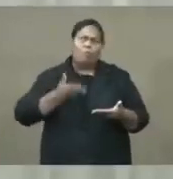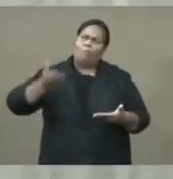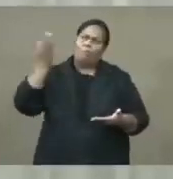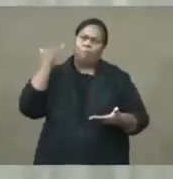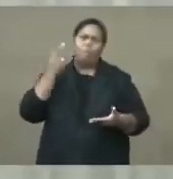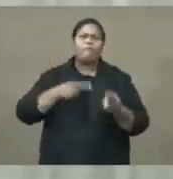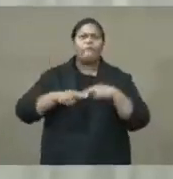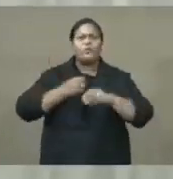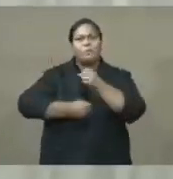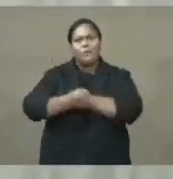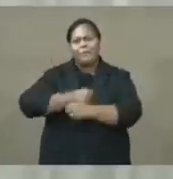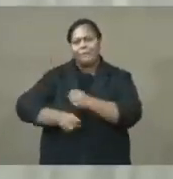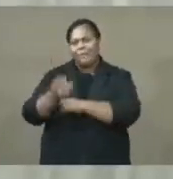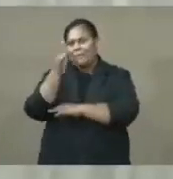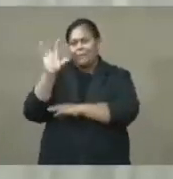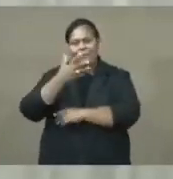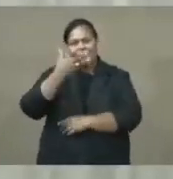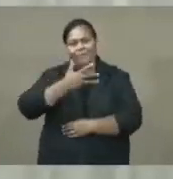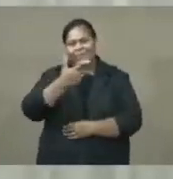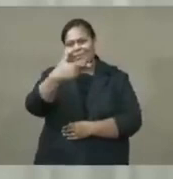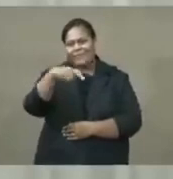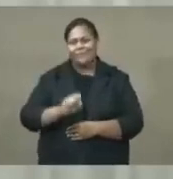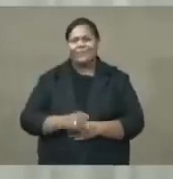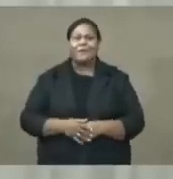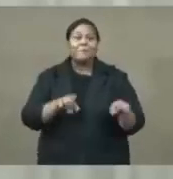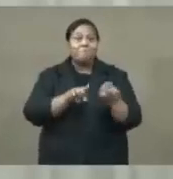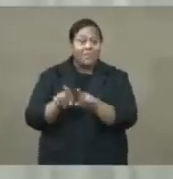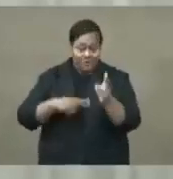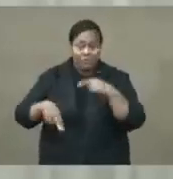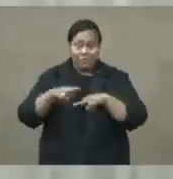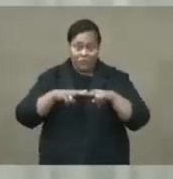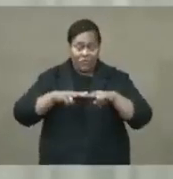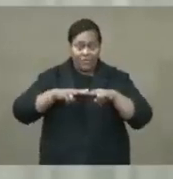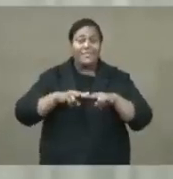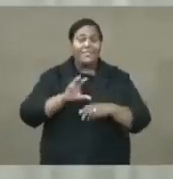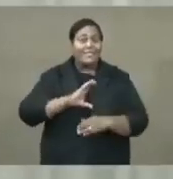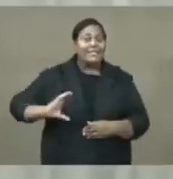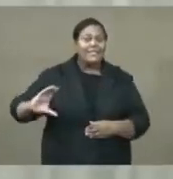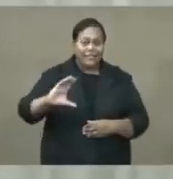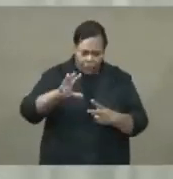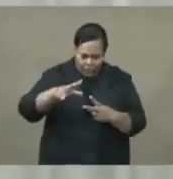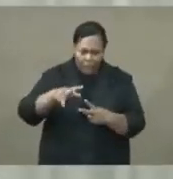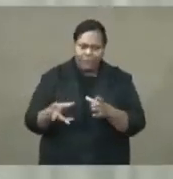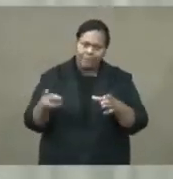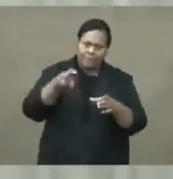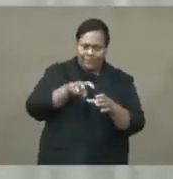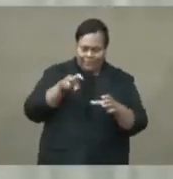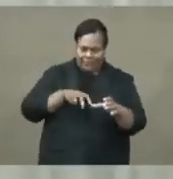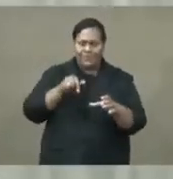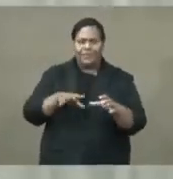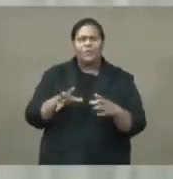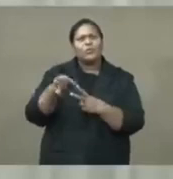in 1970. This means that Fiji citizens will be appointed to government positions whenever